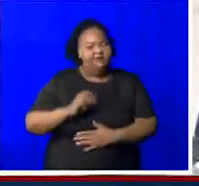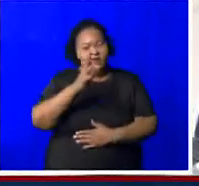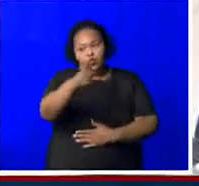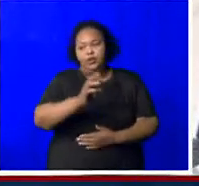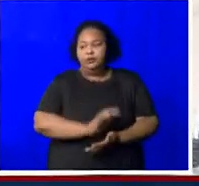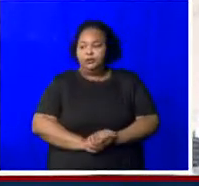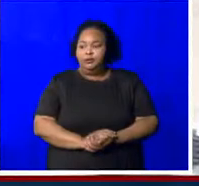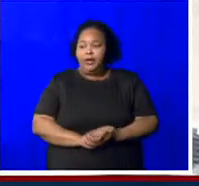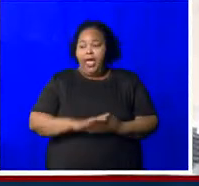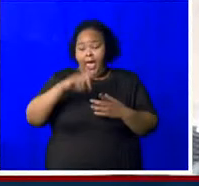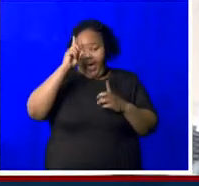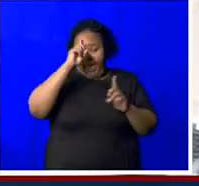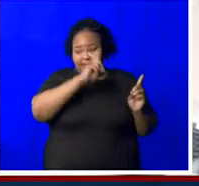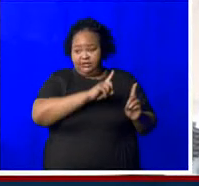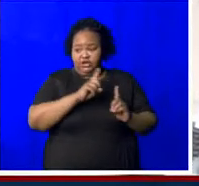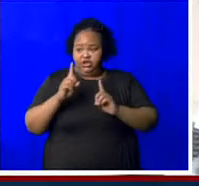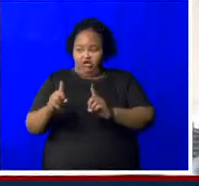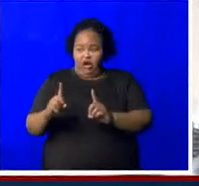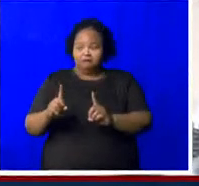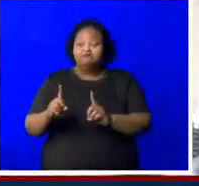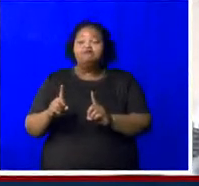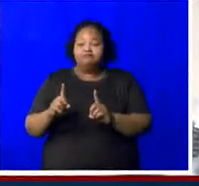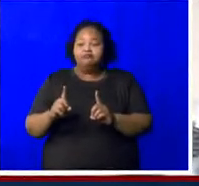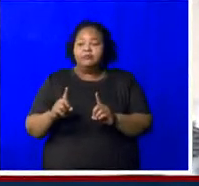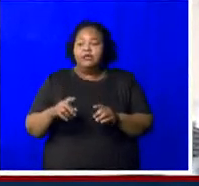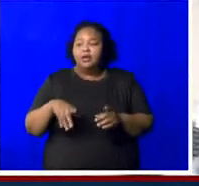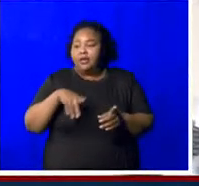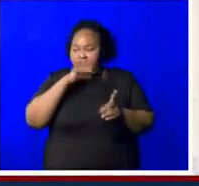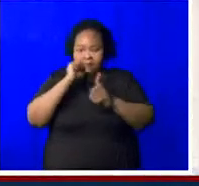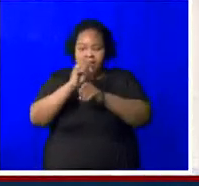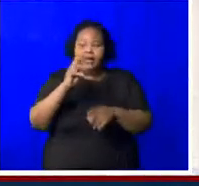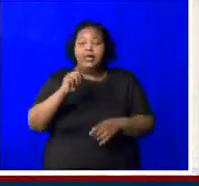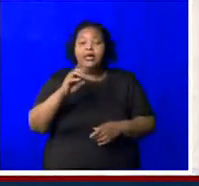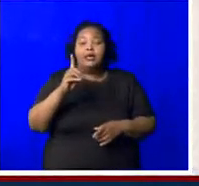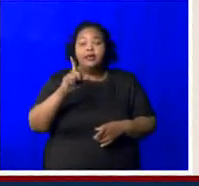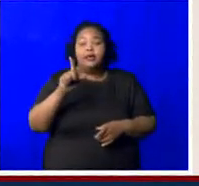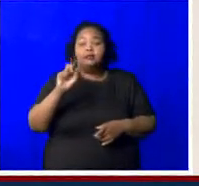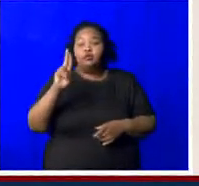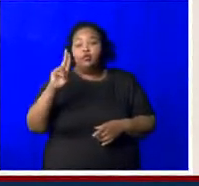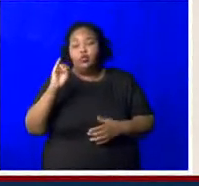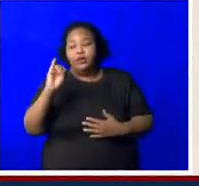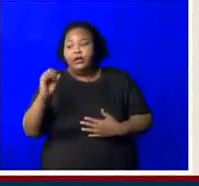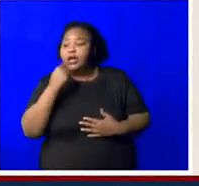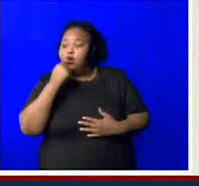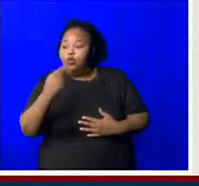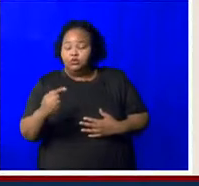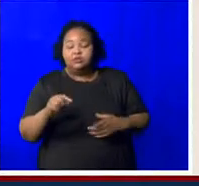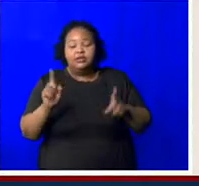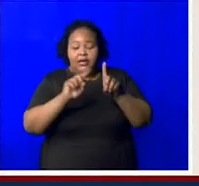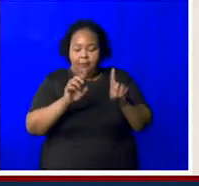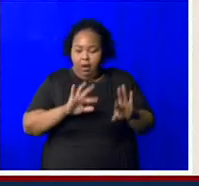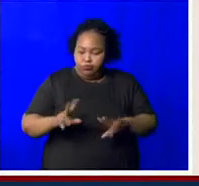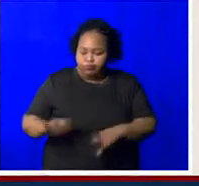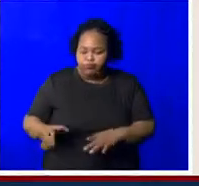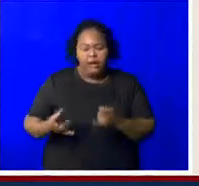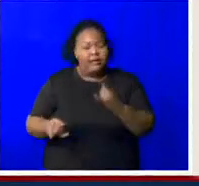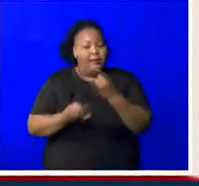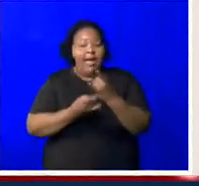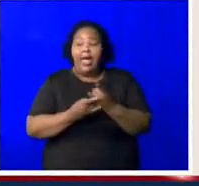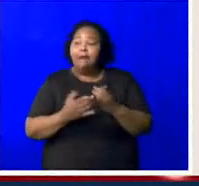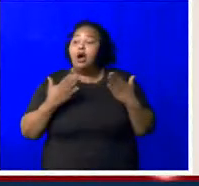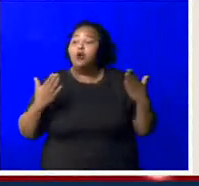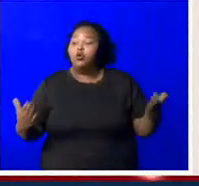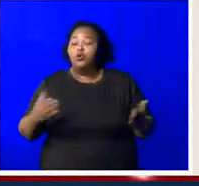Kanti ke thishela lomkhulu wesikolwa iSaint John Bosco Xaverius Mdluli uthi lolu sito labongcondo mshina lutawubasita